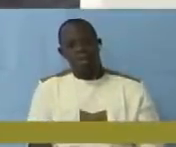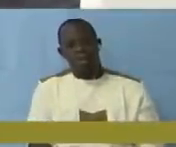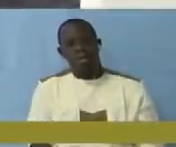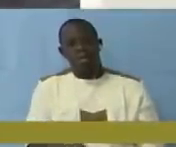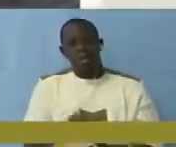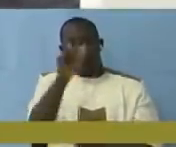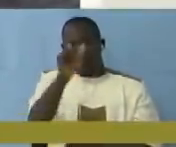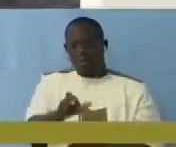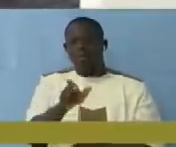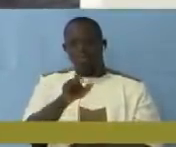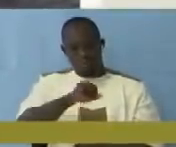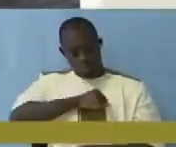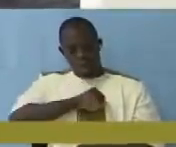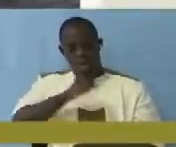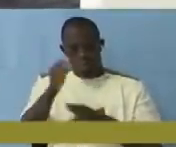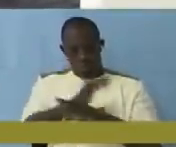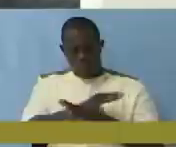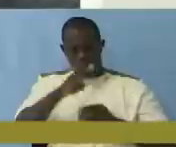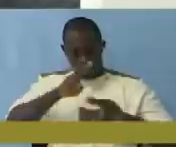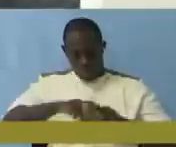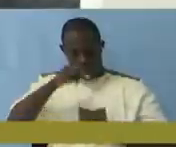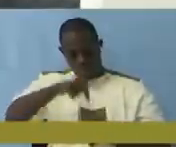that person testified.